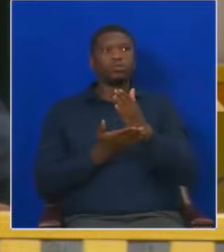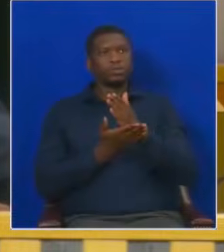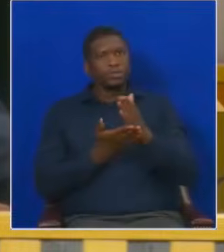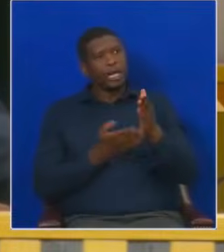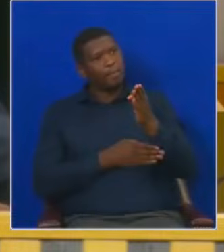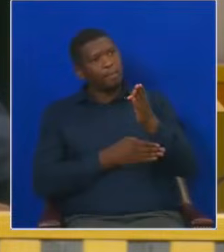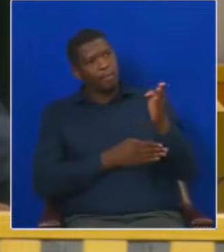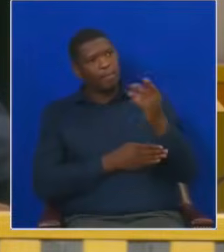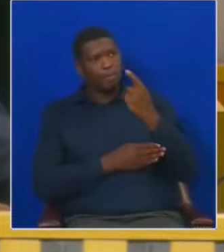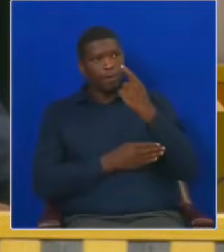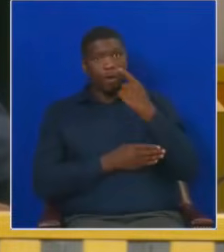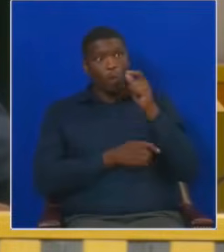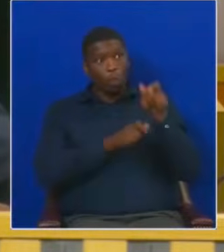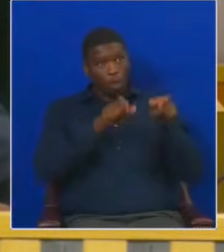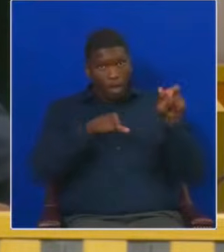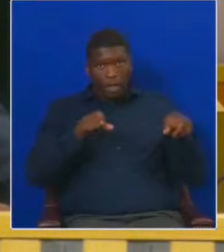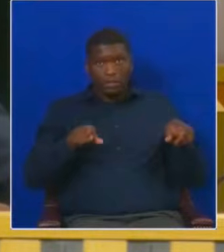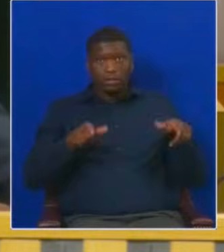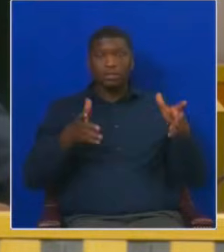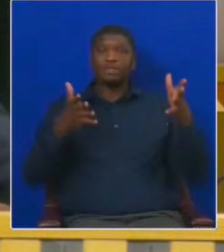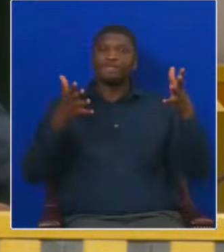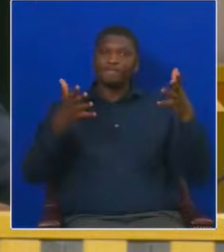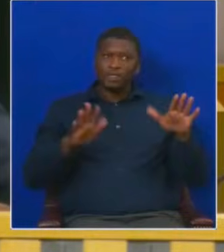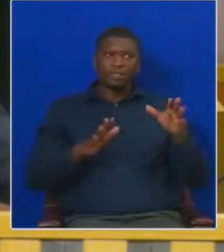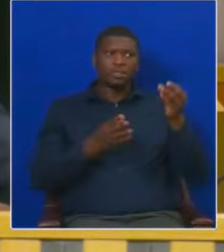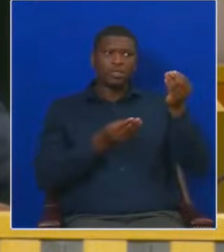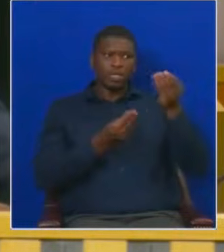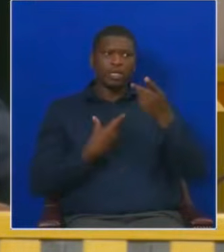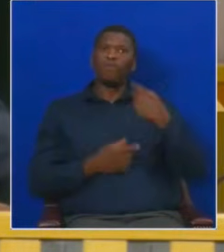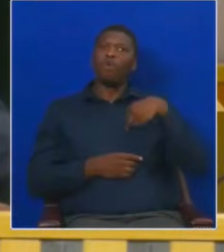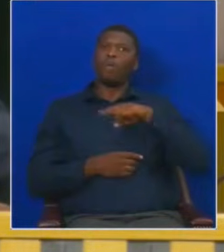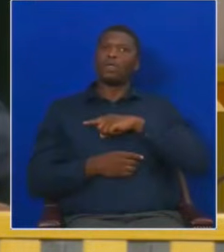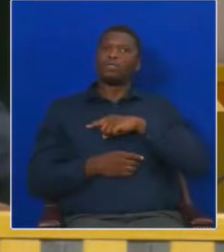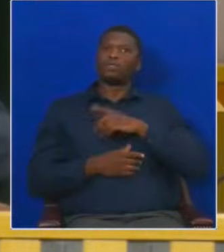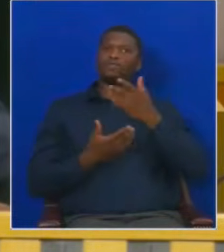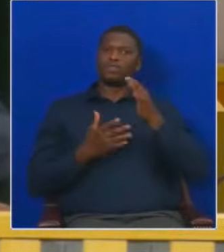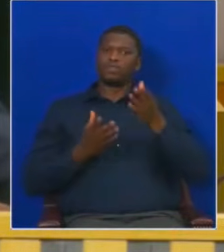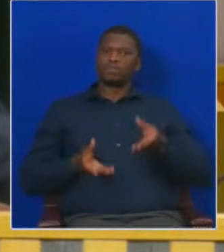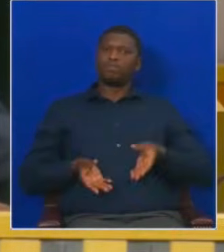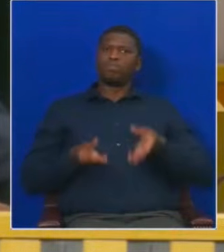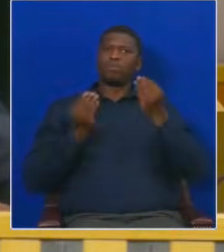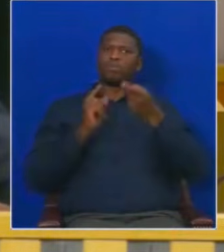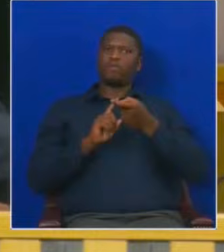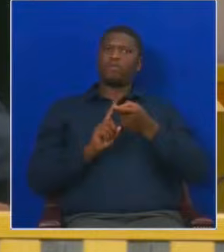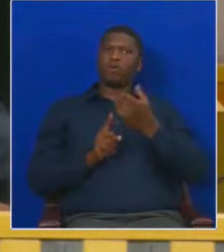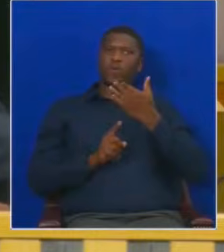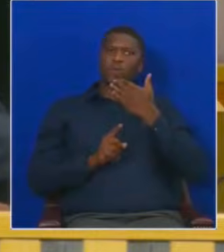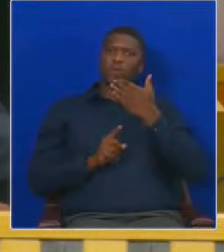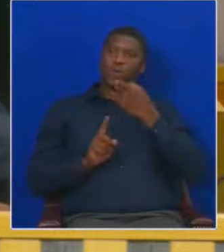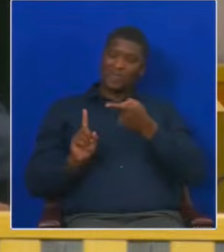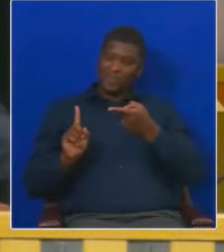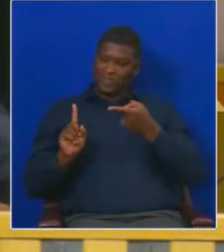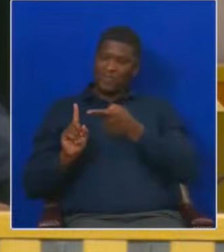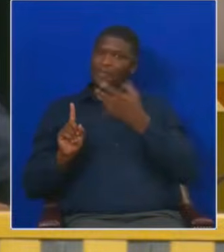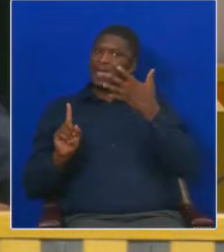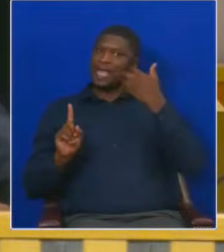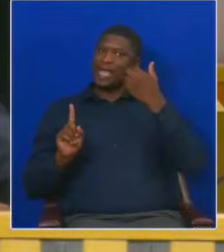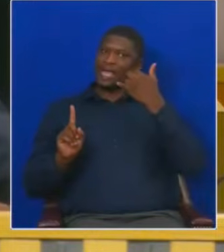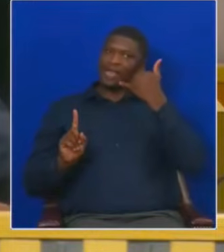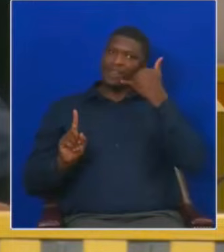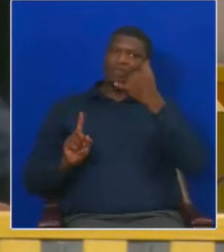have told us what was found in Mr. Nhlanhla's